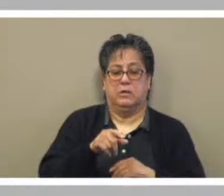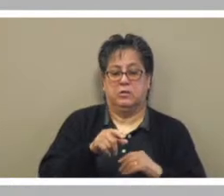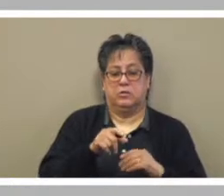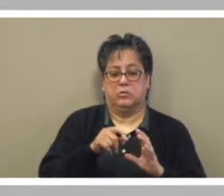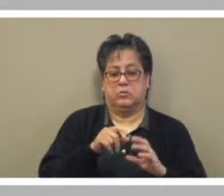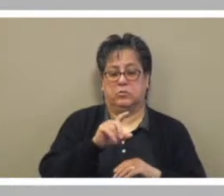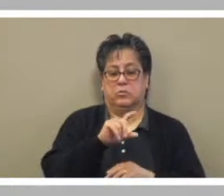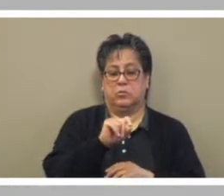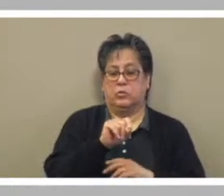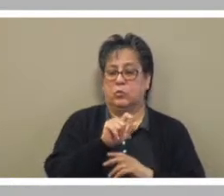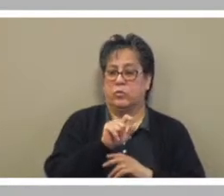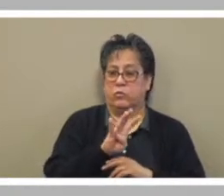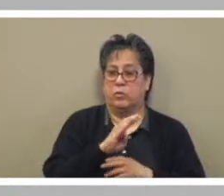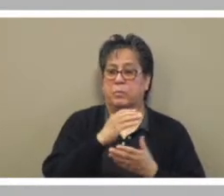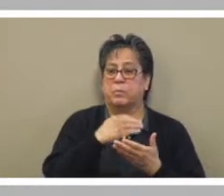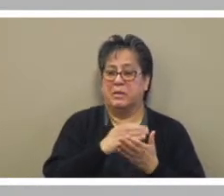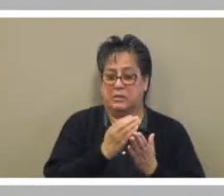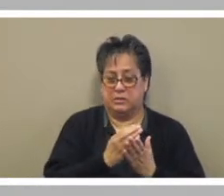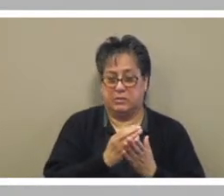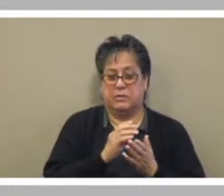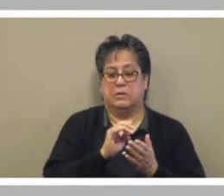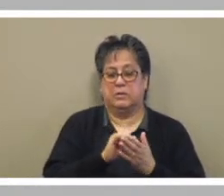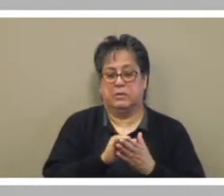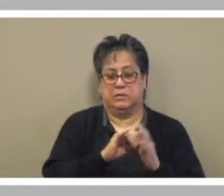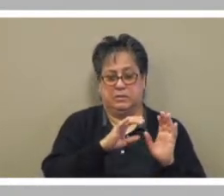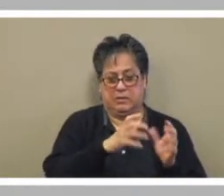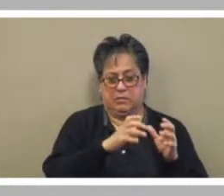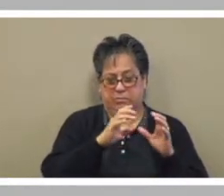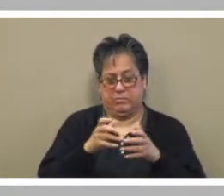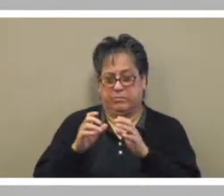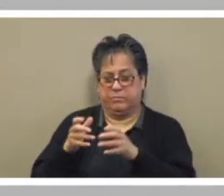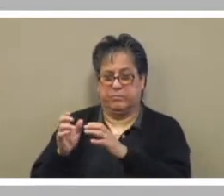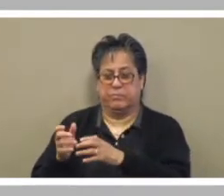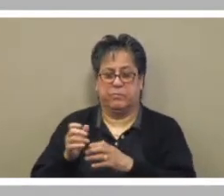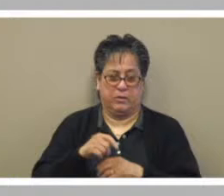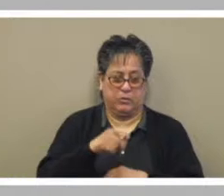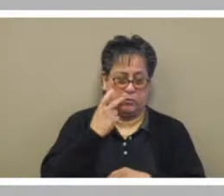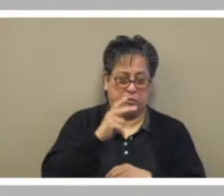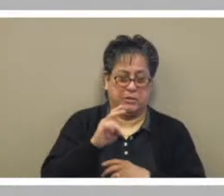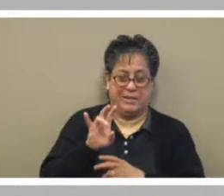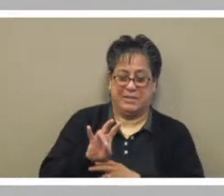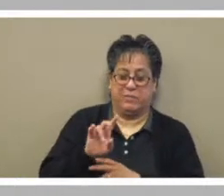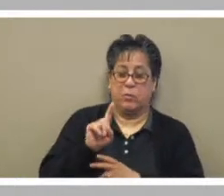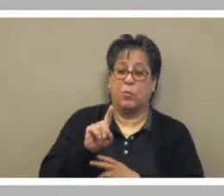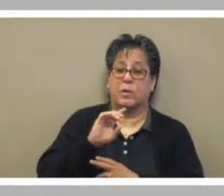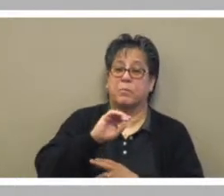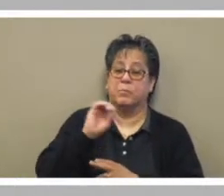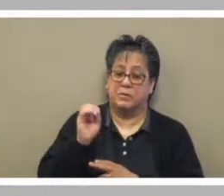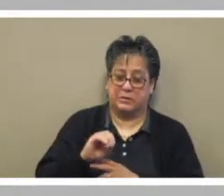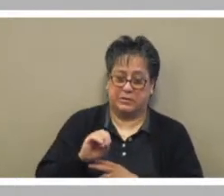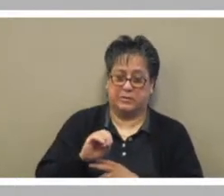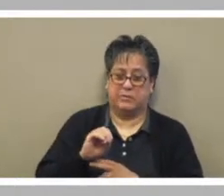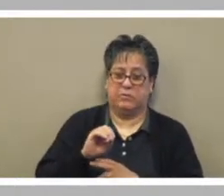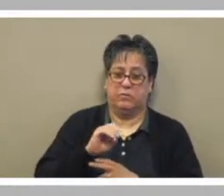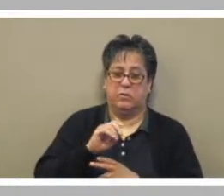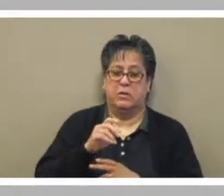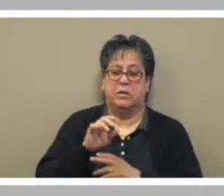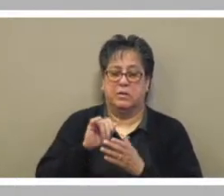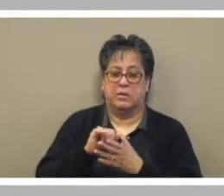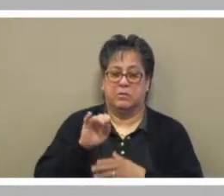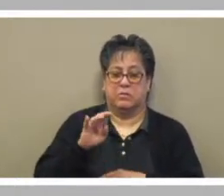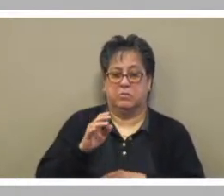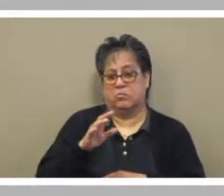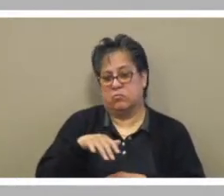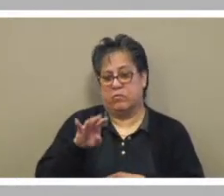of the 2024 budget, and this is broken down by category. And you can see 71% of personal services, or